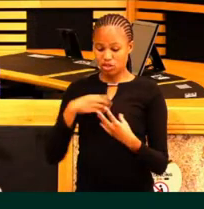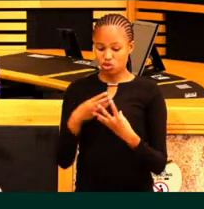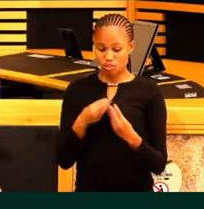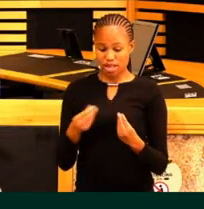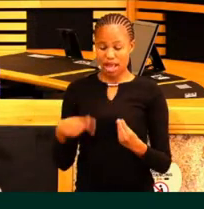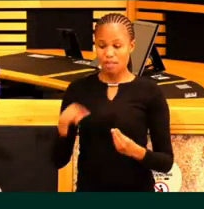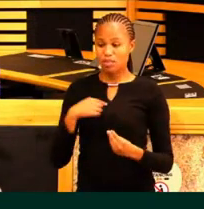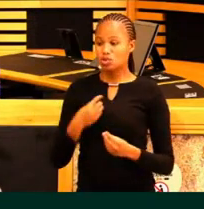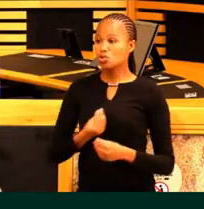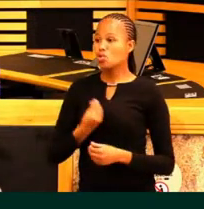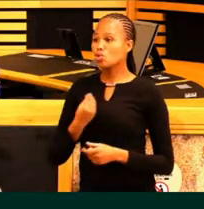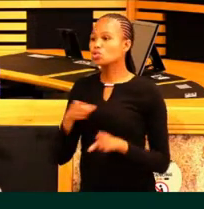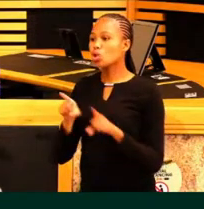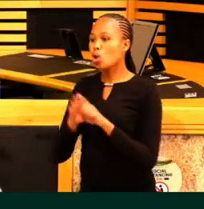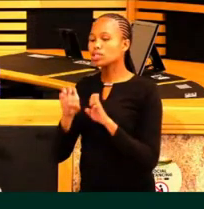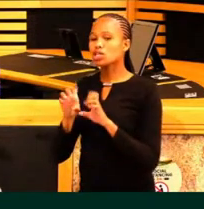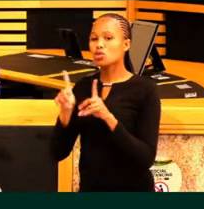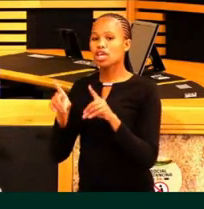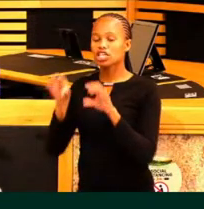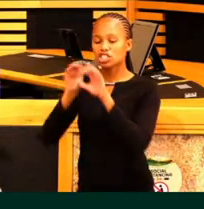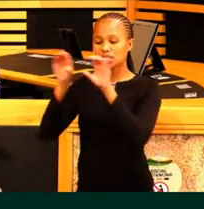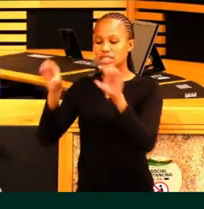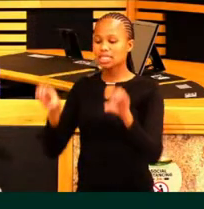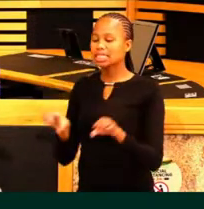also in the education system